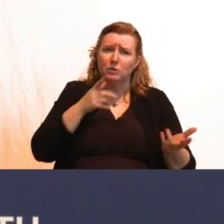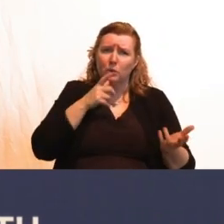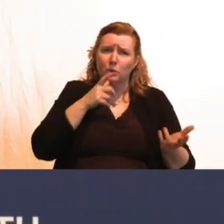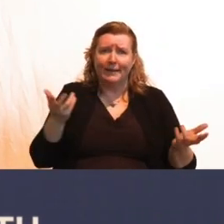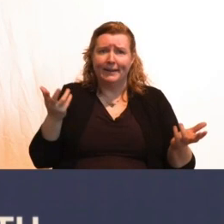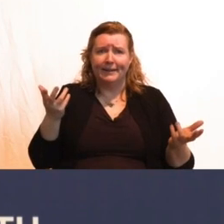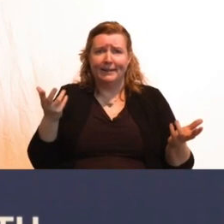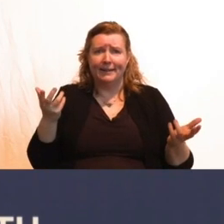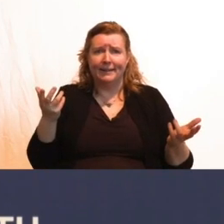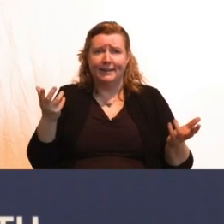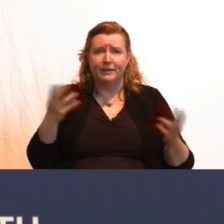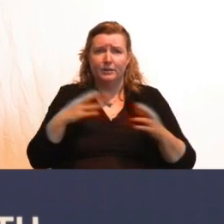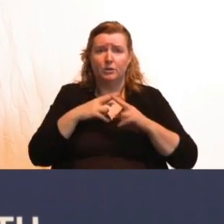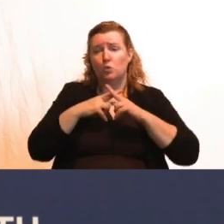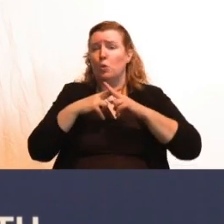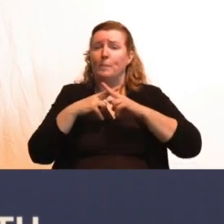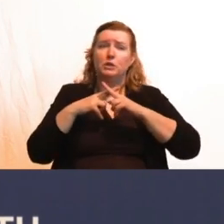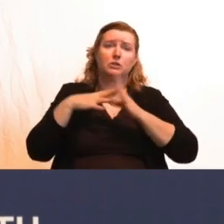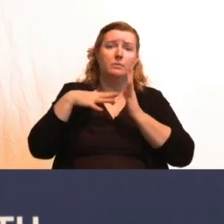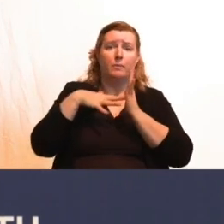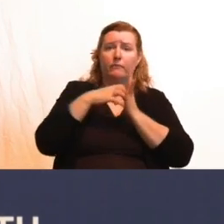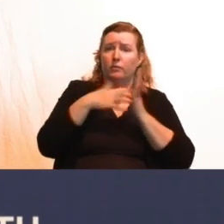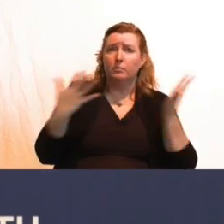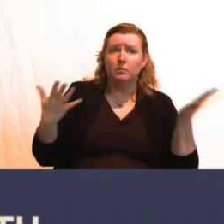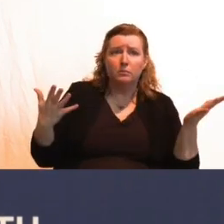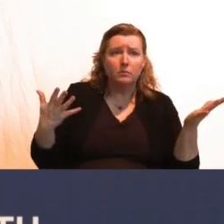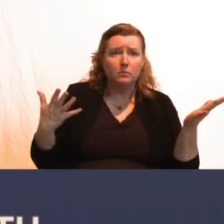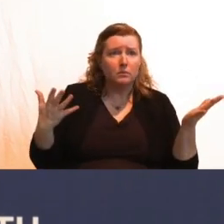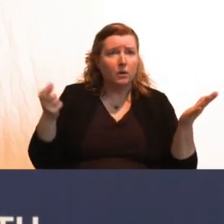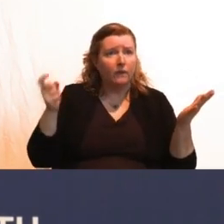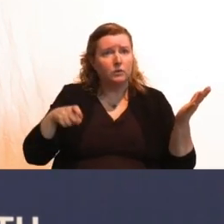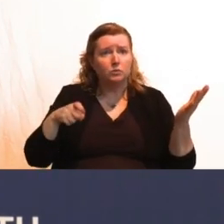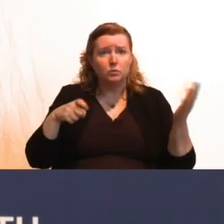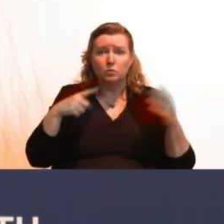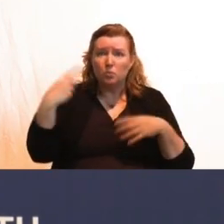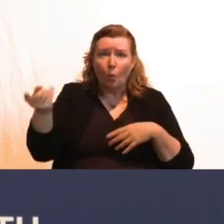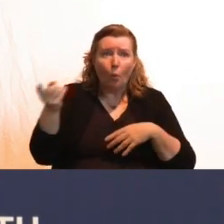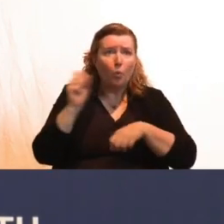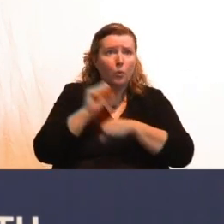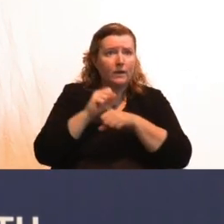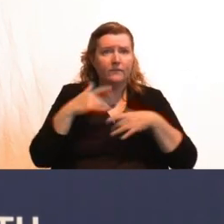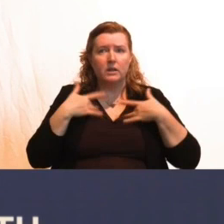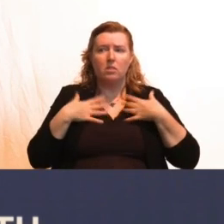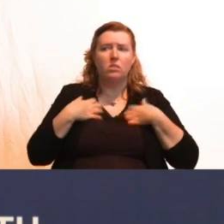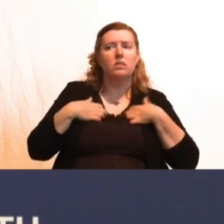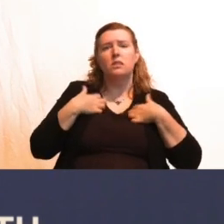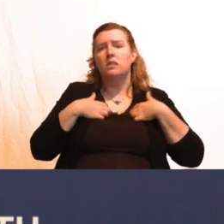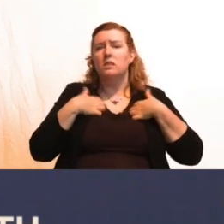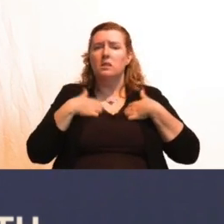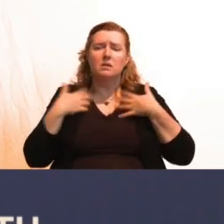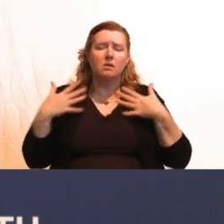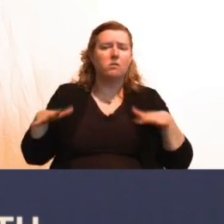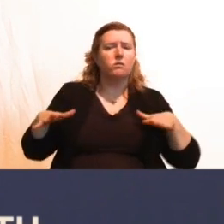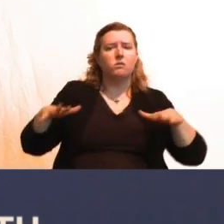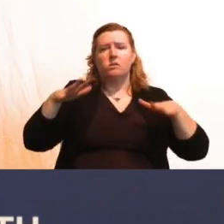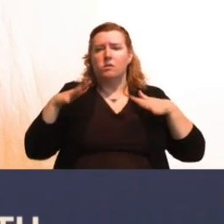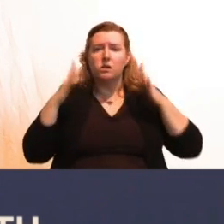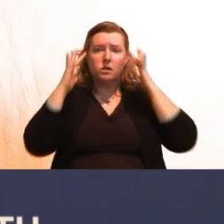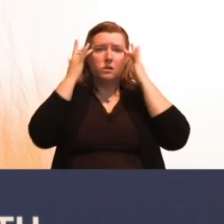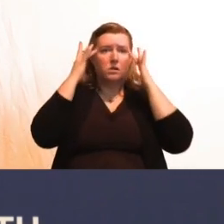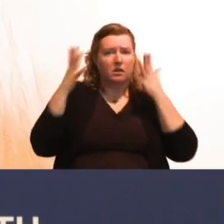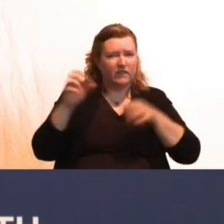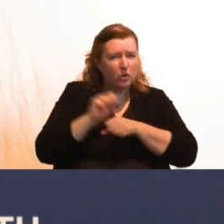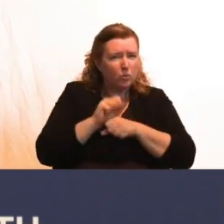being scaled back? Is it safe for them to work in our schools and hospitals? I mean, that's a question that is for health experts. I think they've got to be